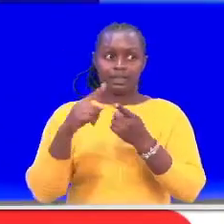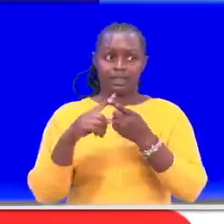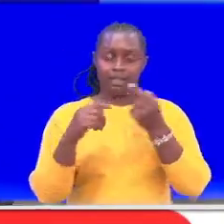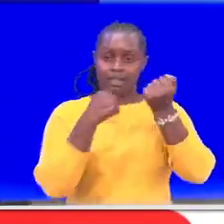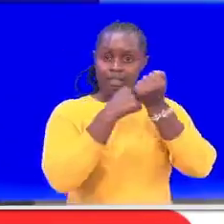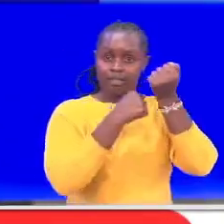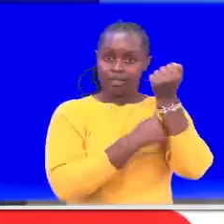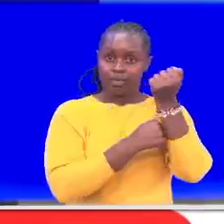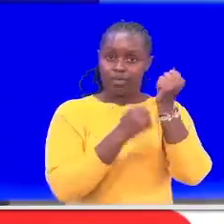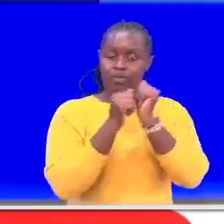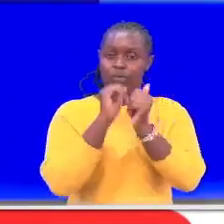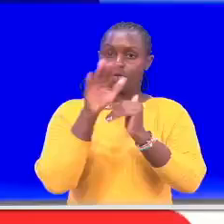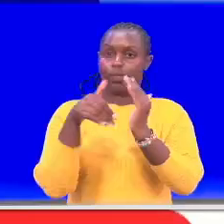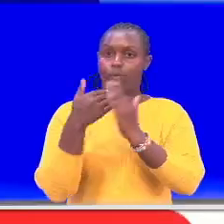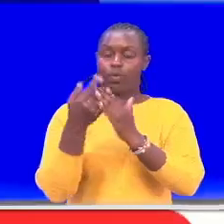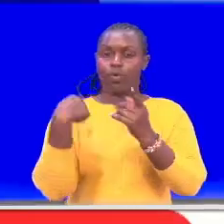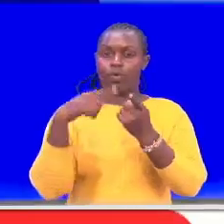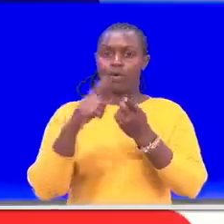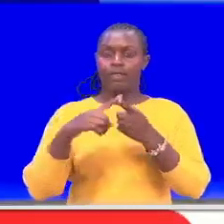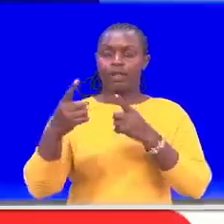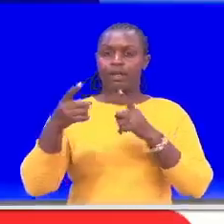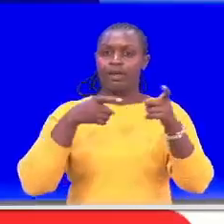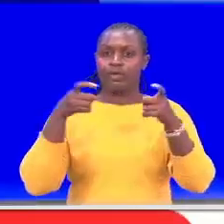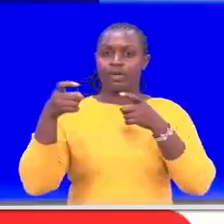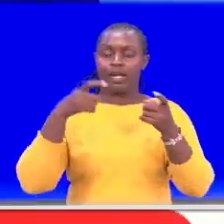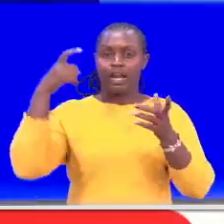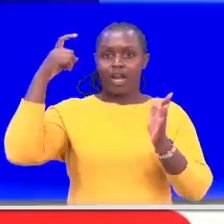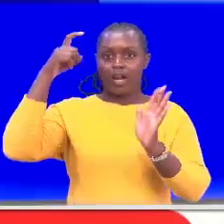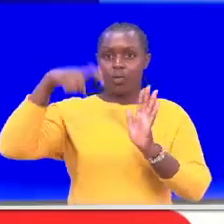all the regulatory requirements, you get safety, you get